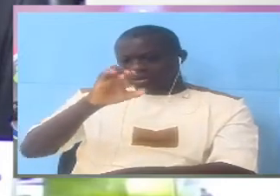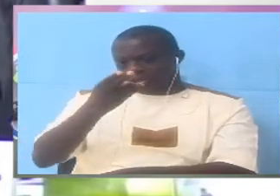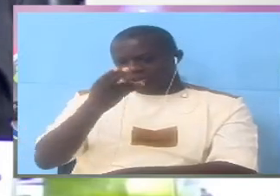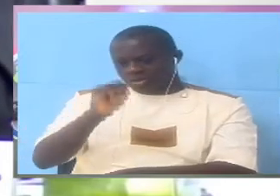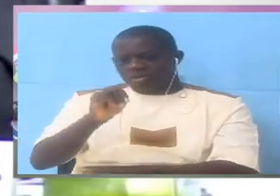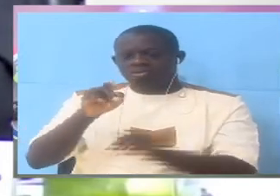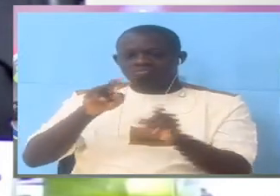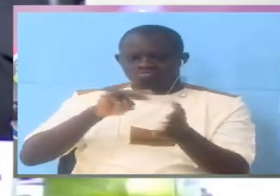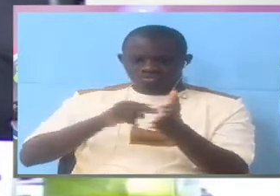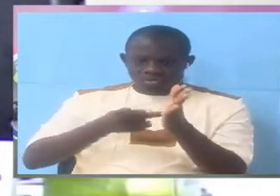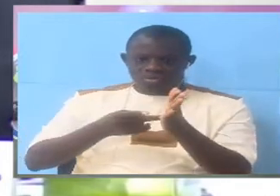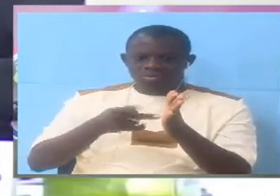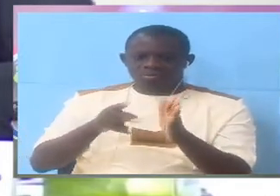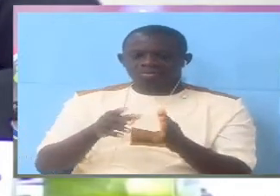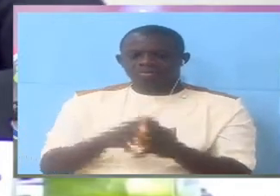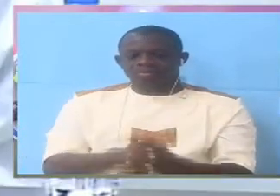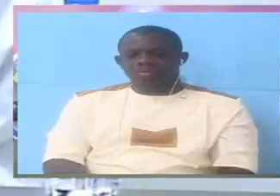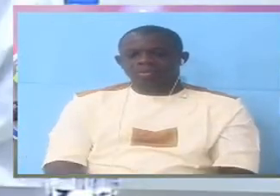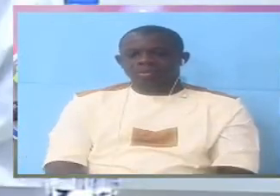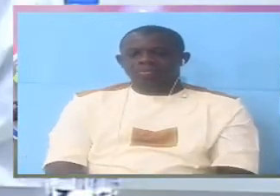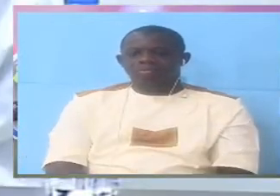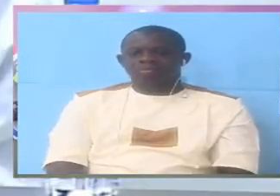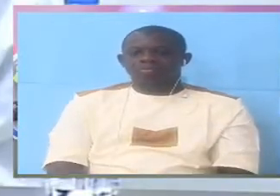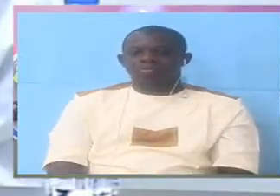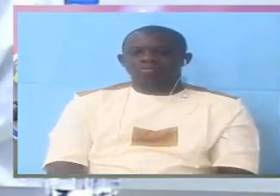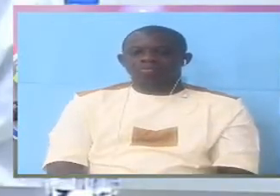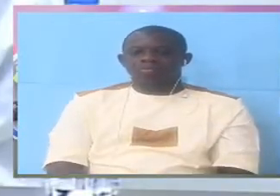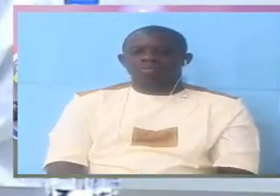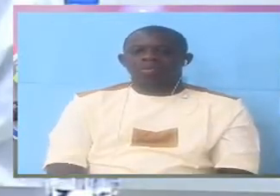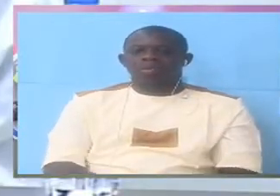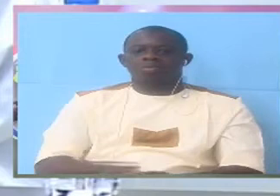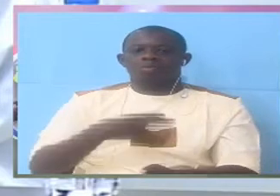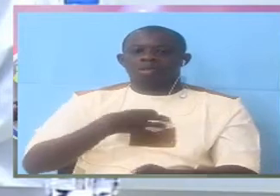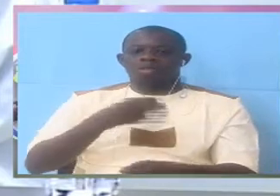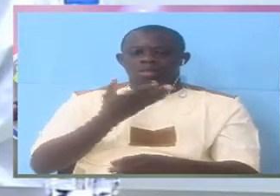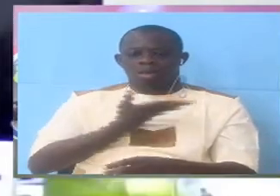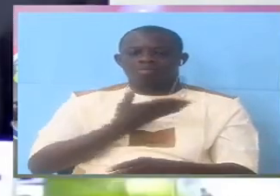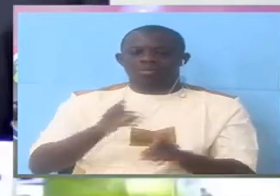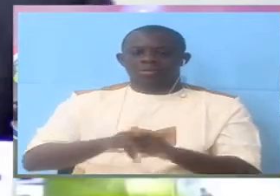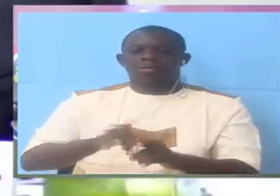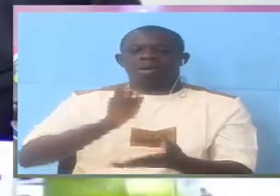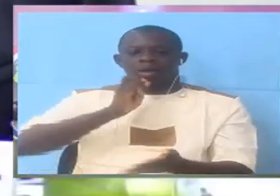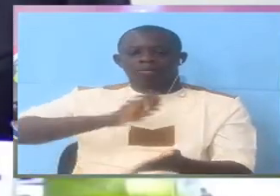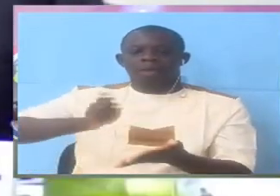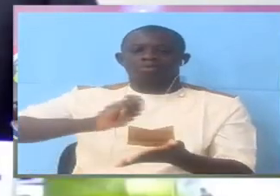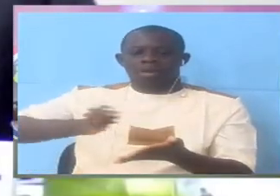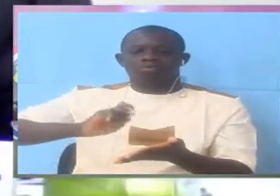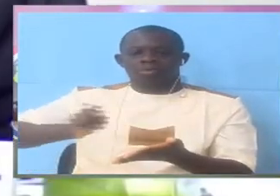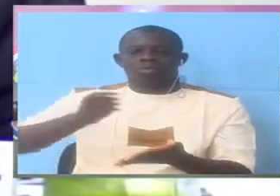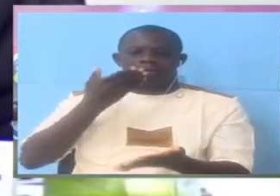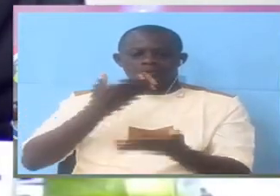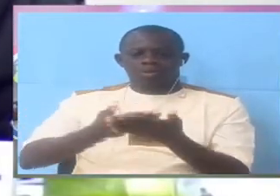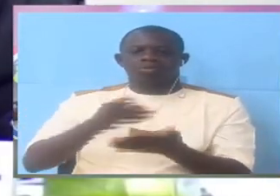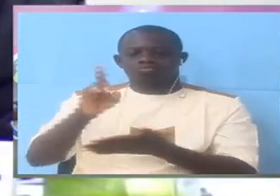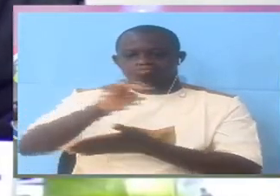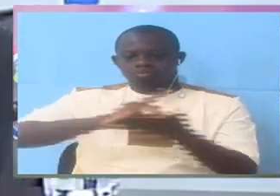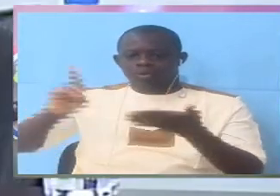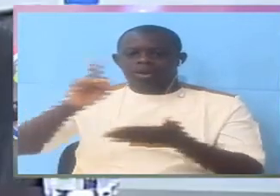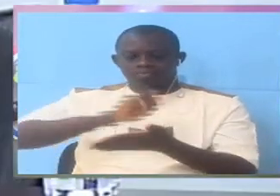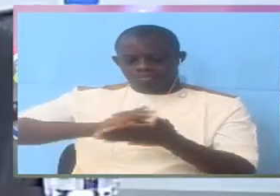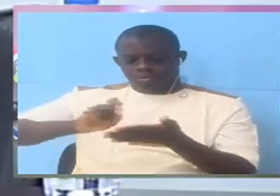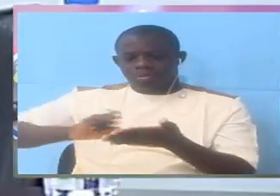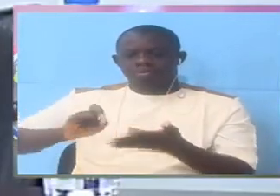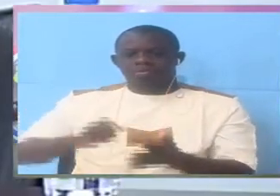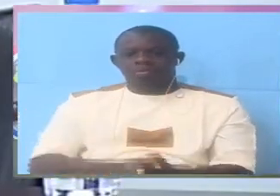espionage is the Can I have a pen, please? Yes, could he be provided with a pen? Okay, let me see.